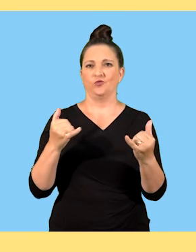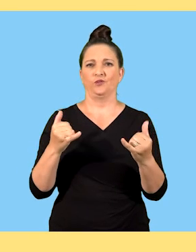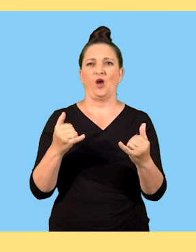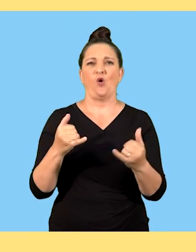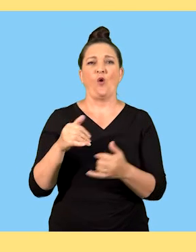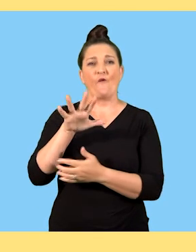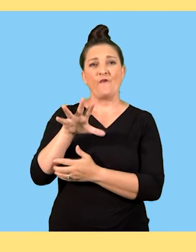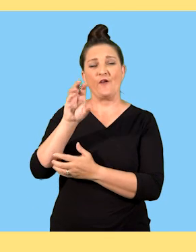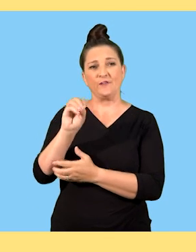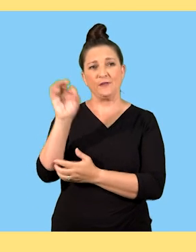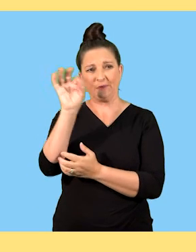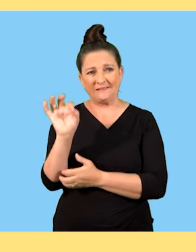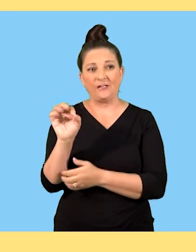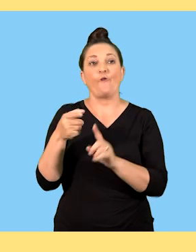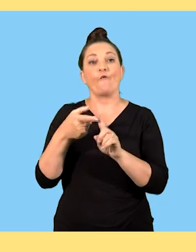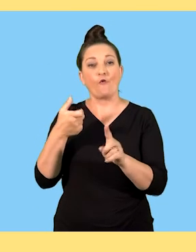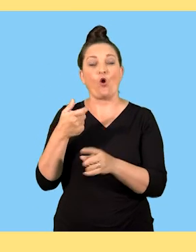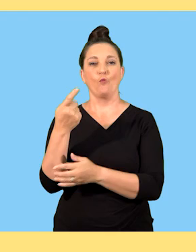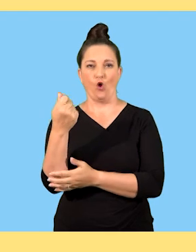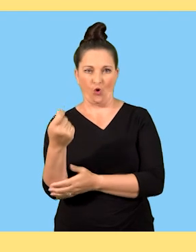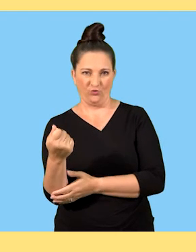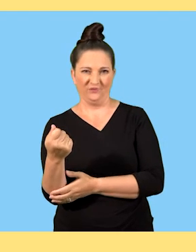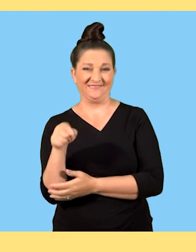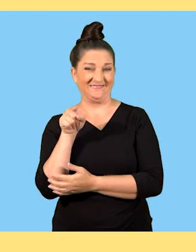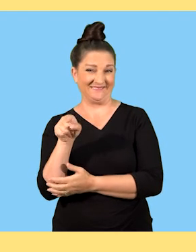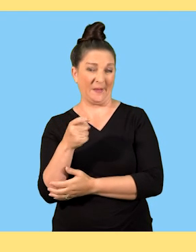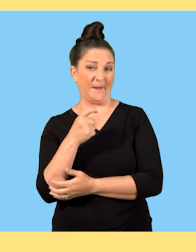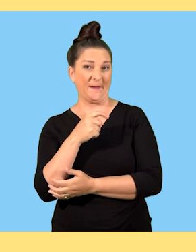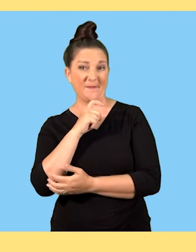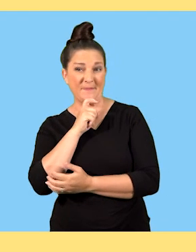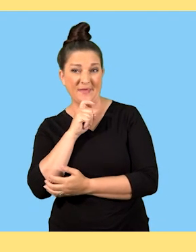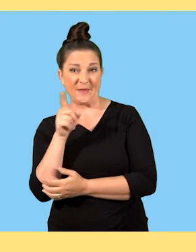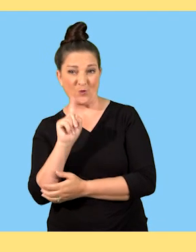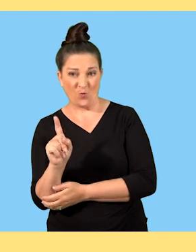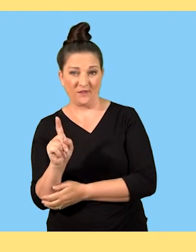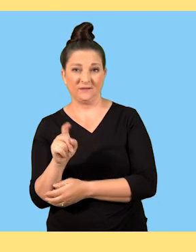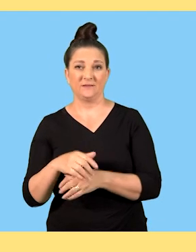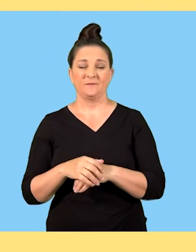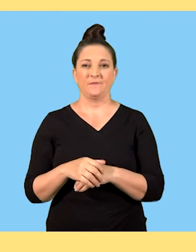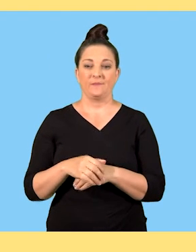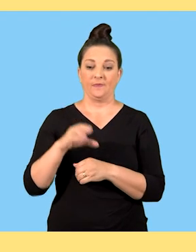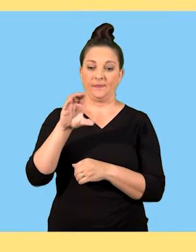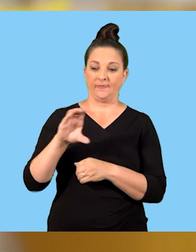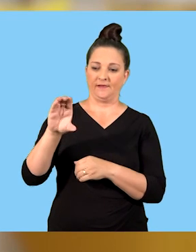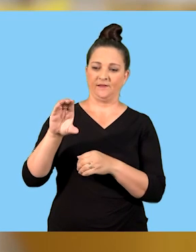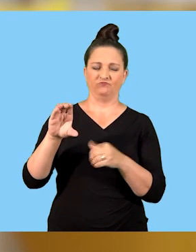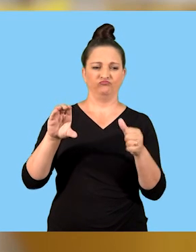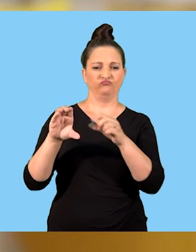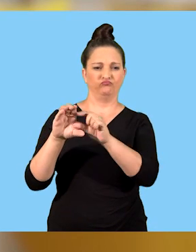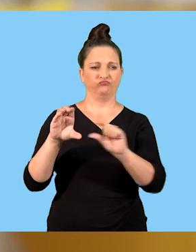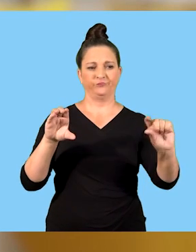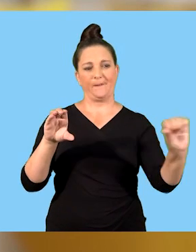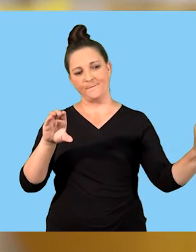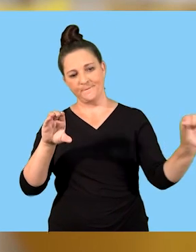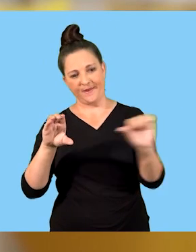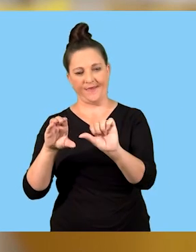of 50% on cost. This simply means that a debtor has returned goods to the